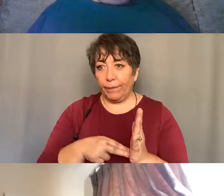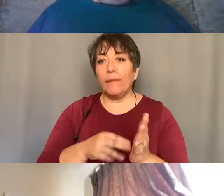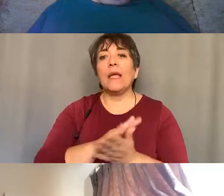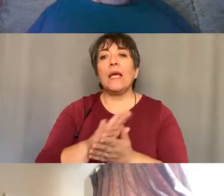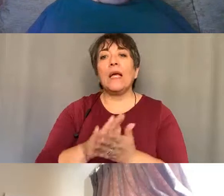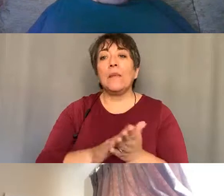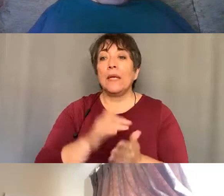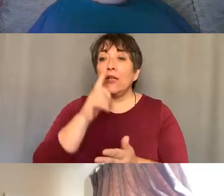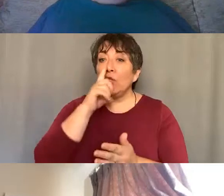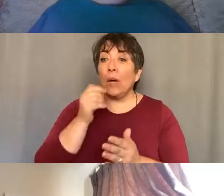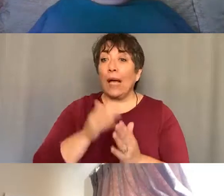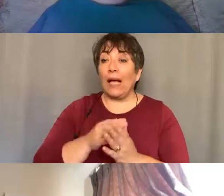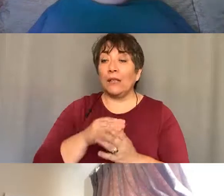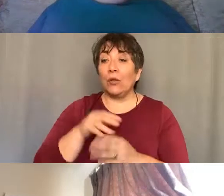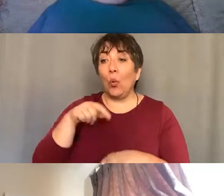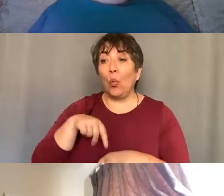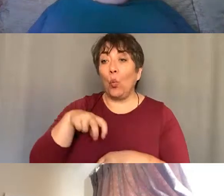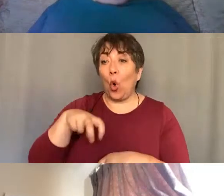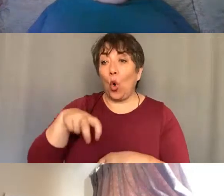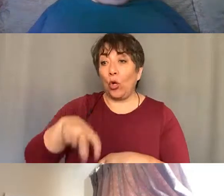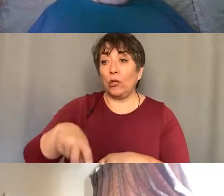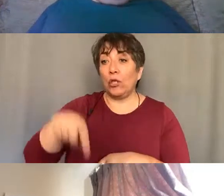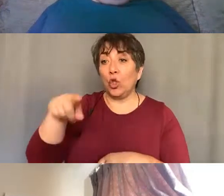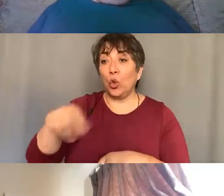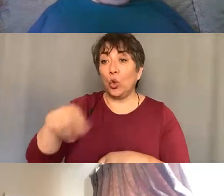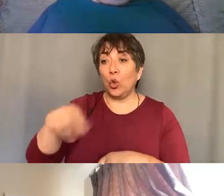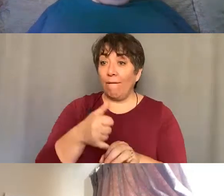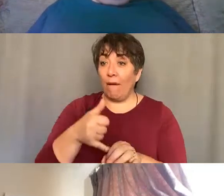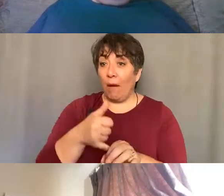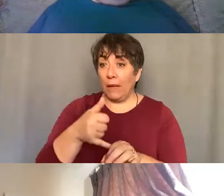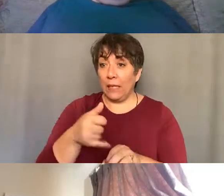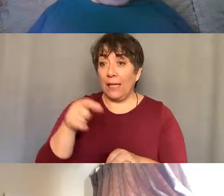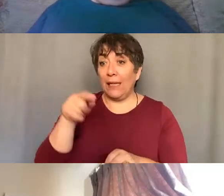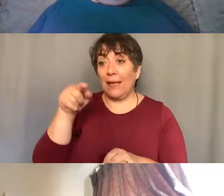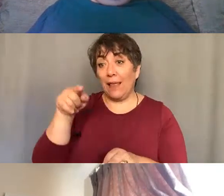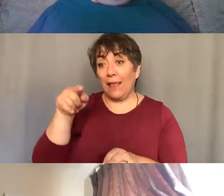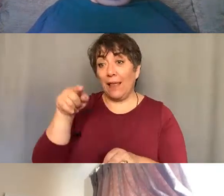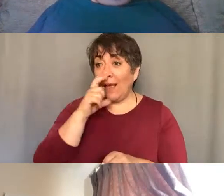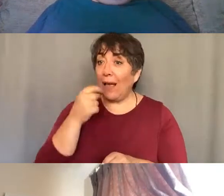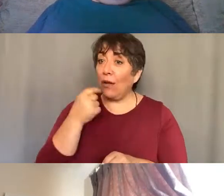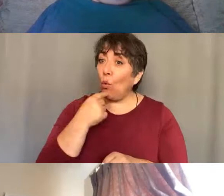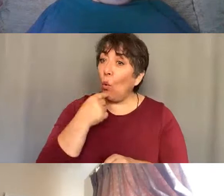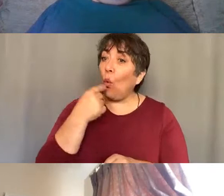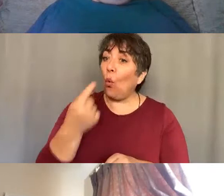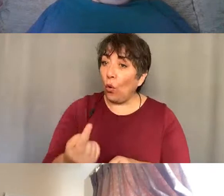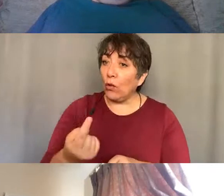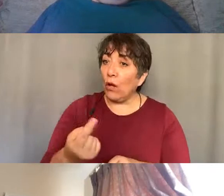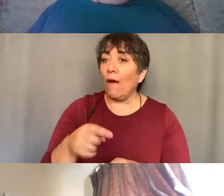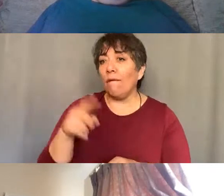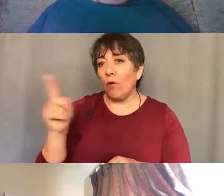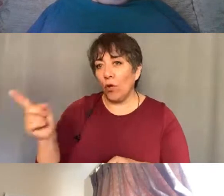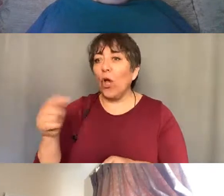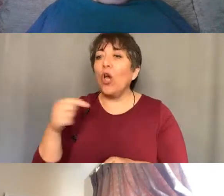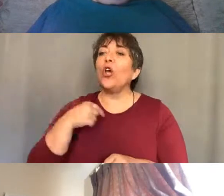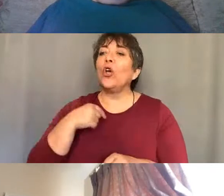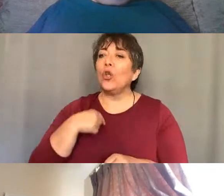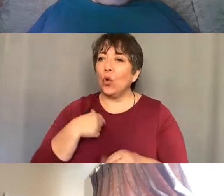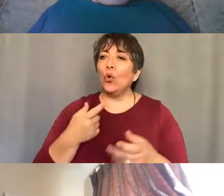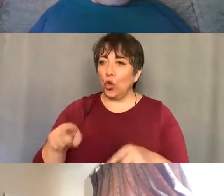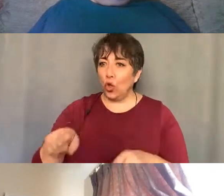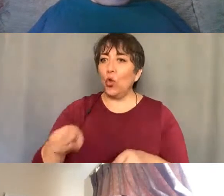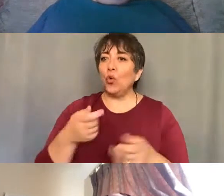can actually order on your behalf. So you're still in control of all your medication as you have on your repeat system,